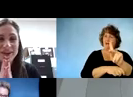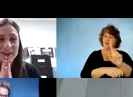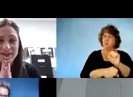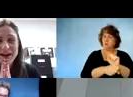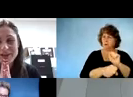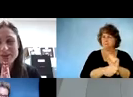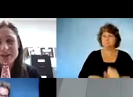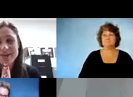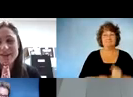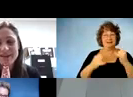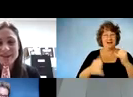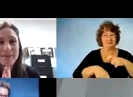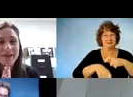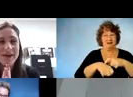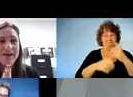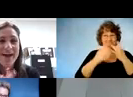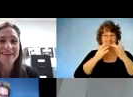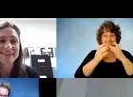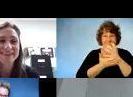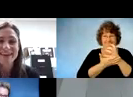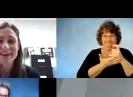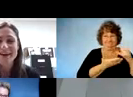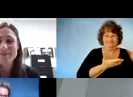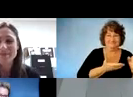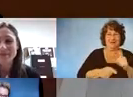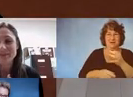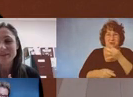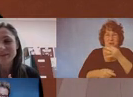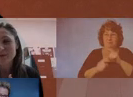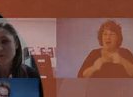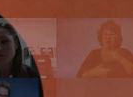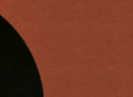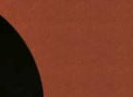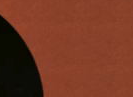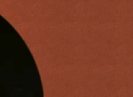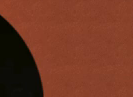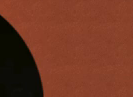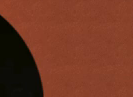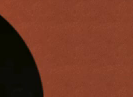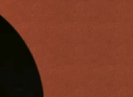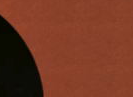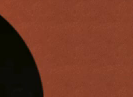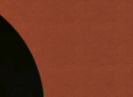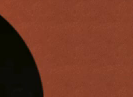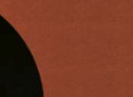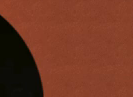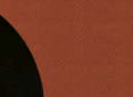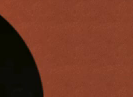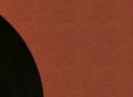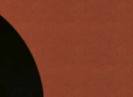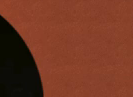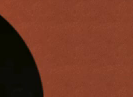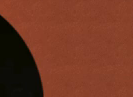we're close to running out of time i just want to i'll stop there and um leave it oh take it over for question and answer at this point